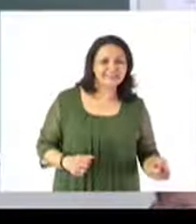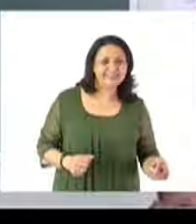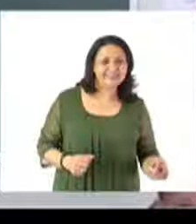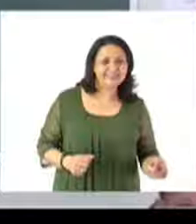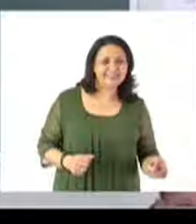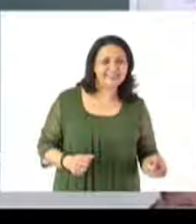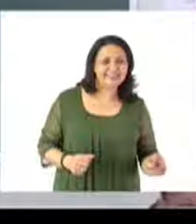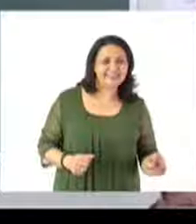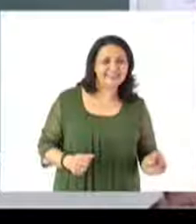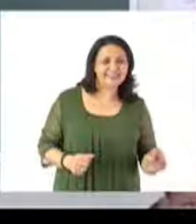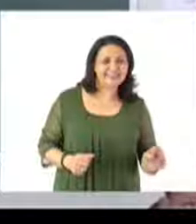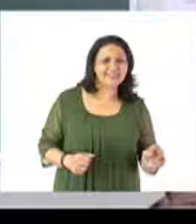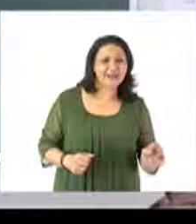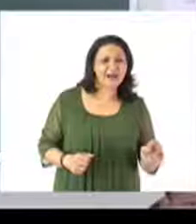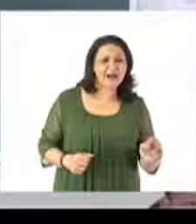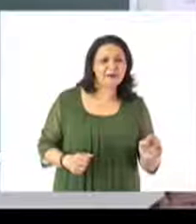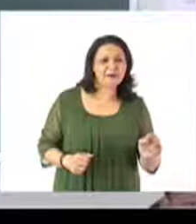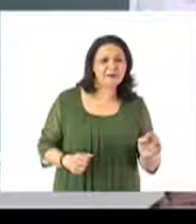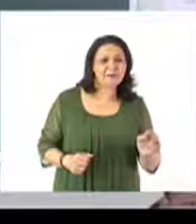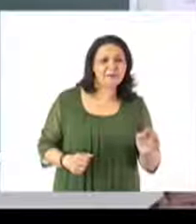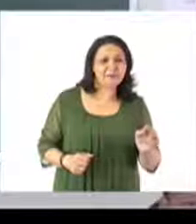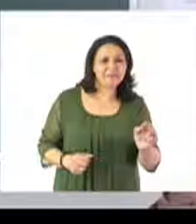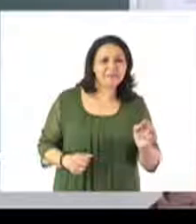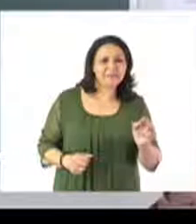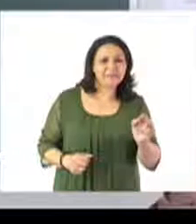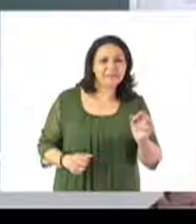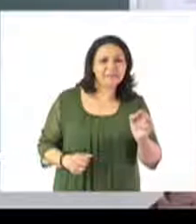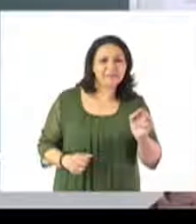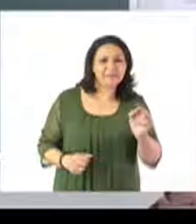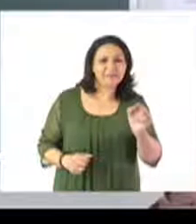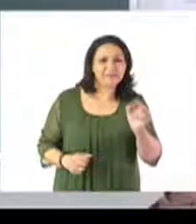And there we go, on the dotted lines.